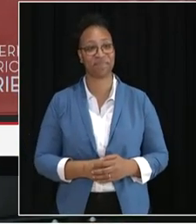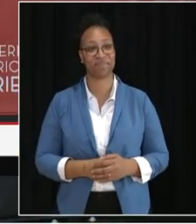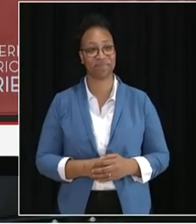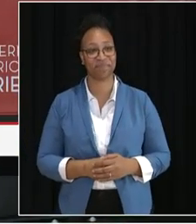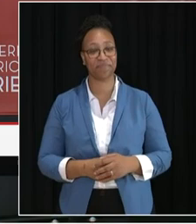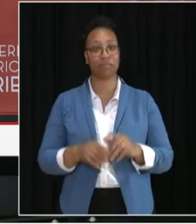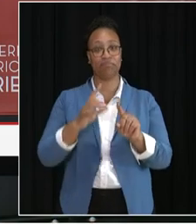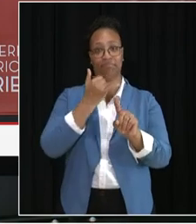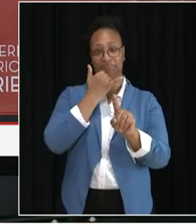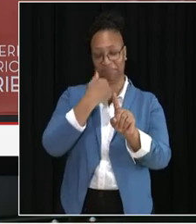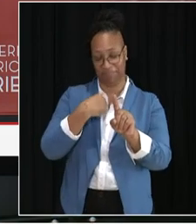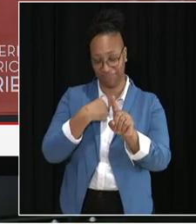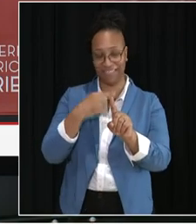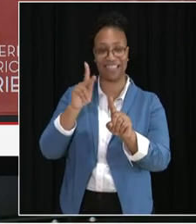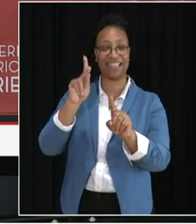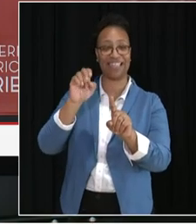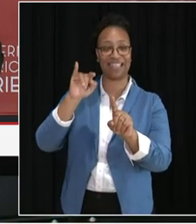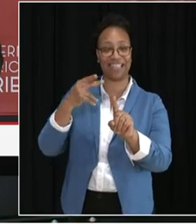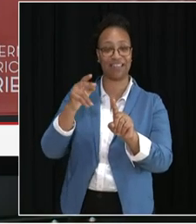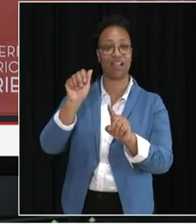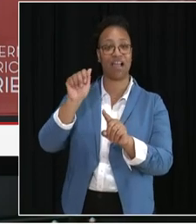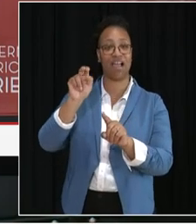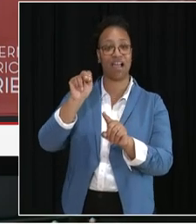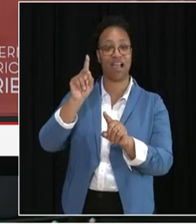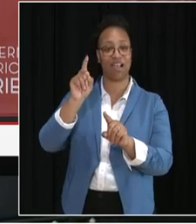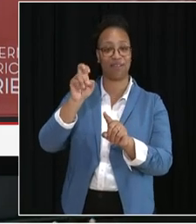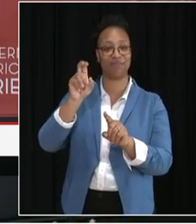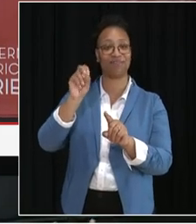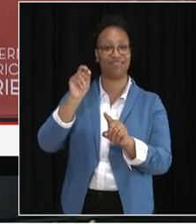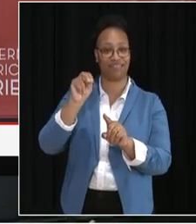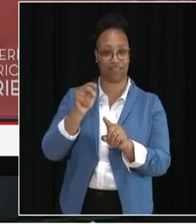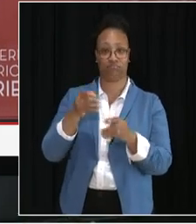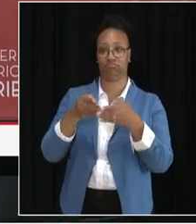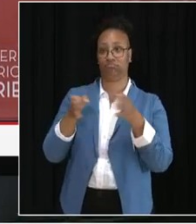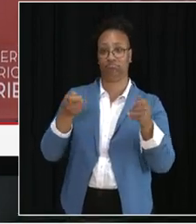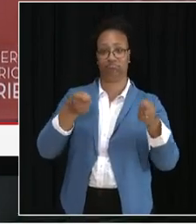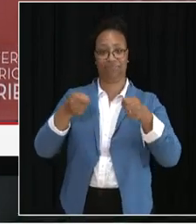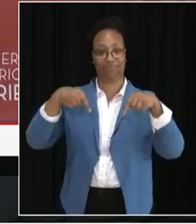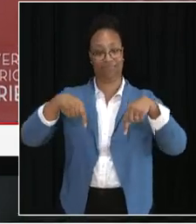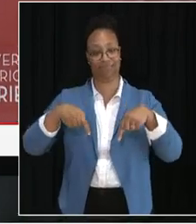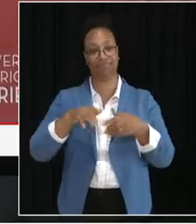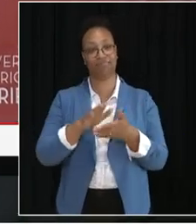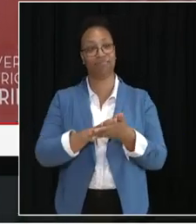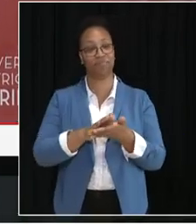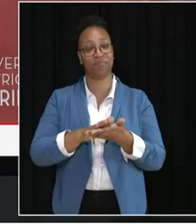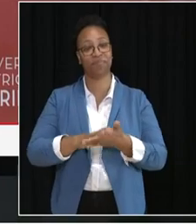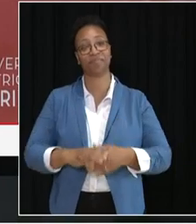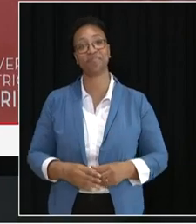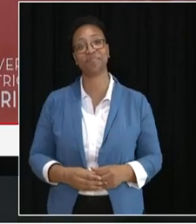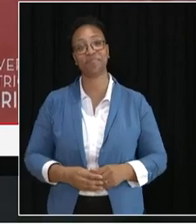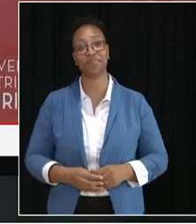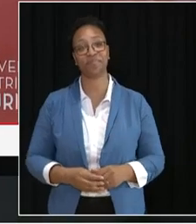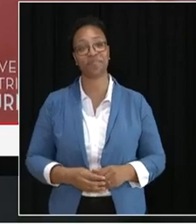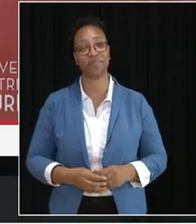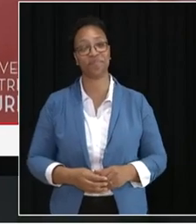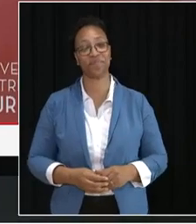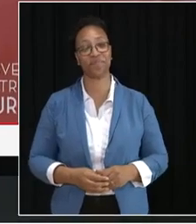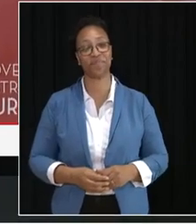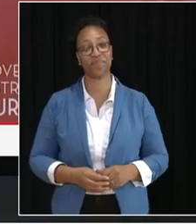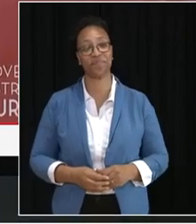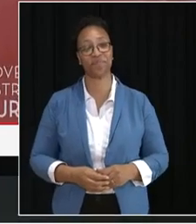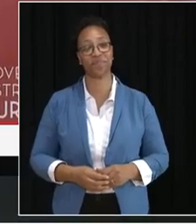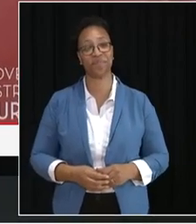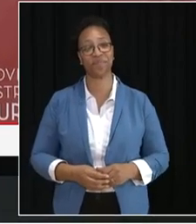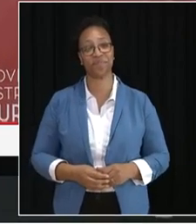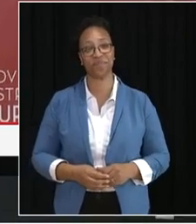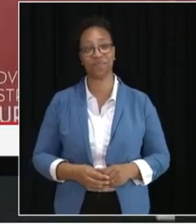been a great joy to manage the first phase of the new Bard High School early college and look forward to